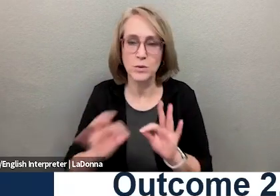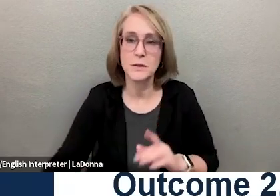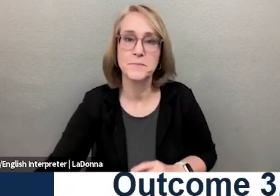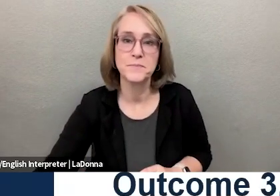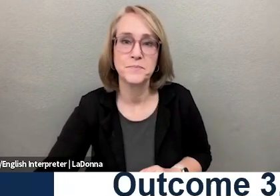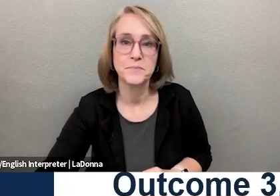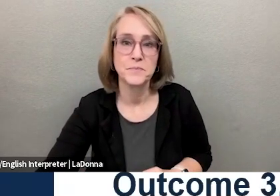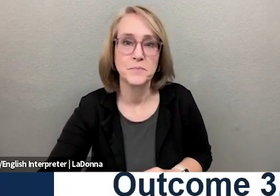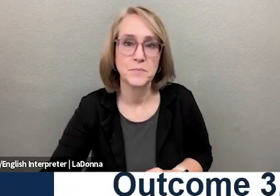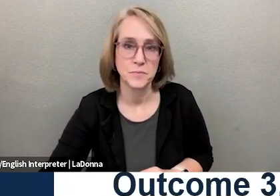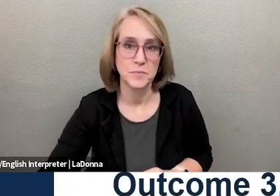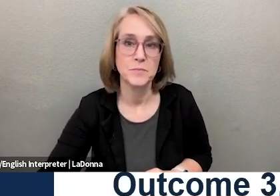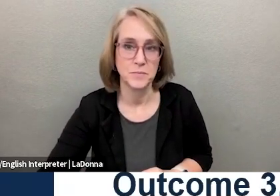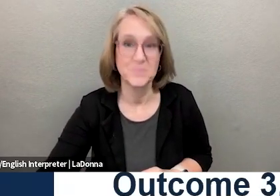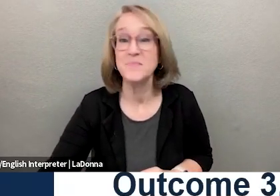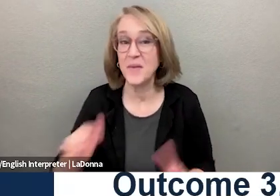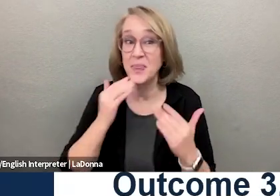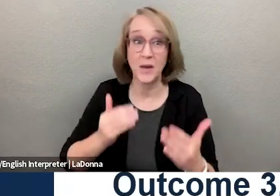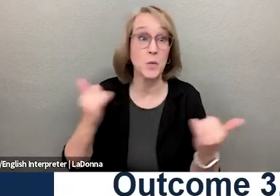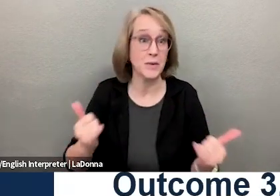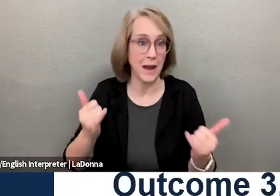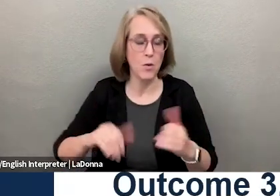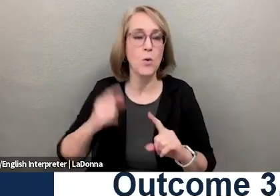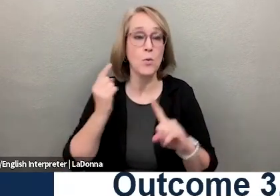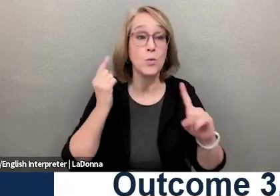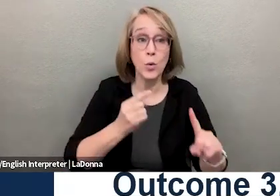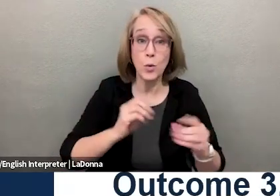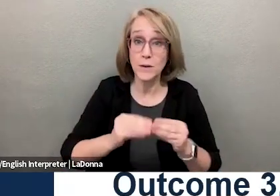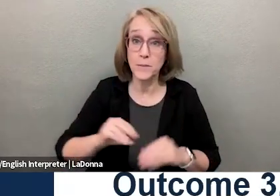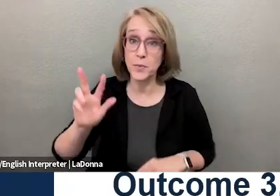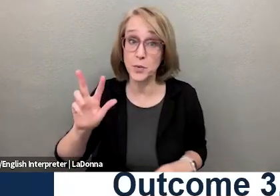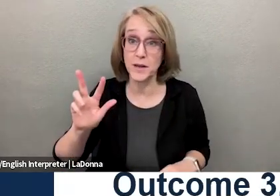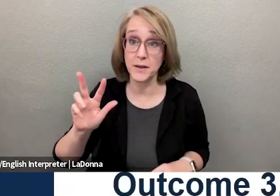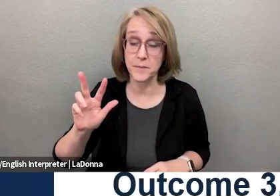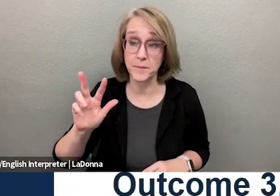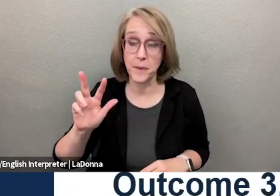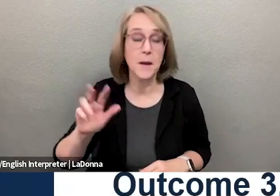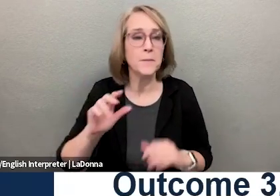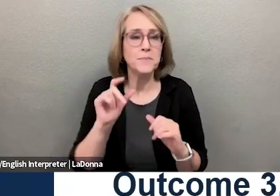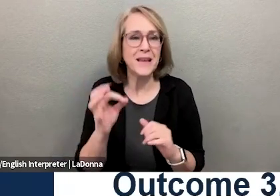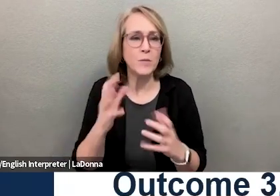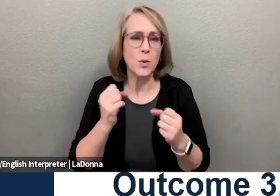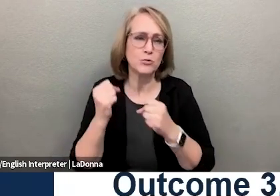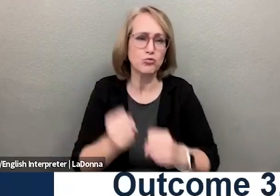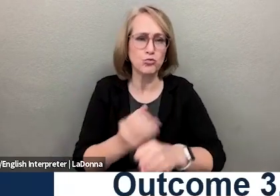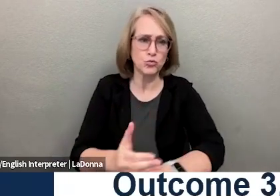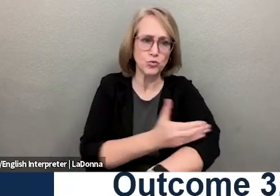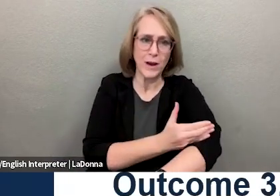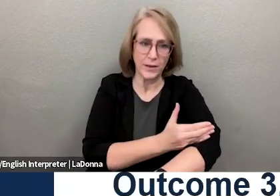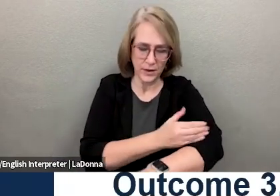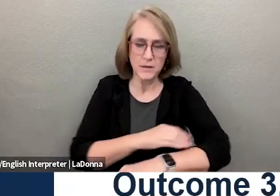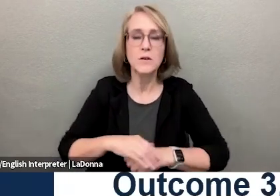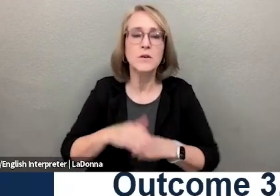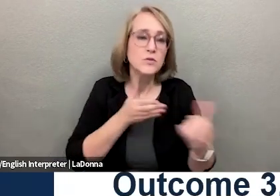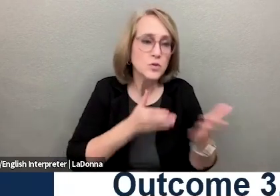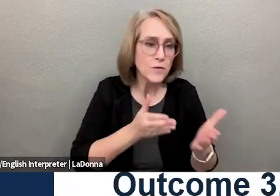looking at from Goal 2 to Goal 3. When we're looking at strengthening services and supports for family